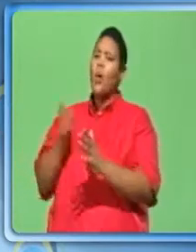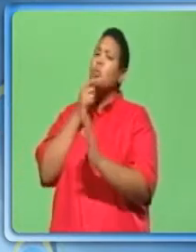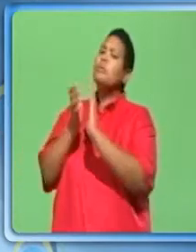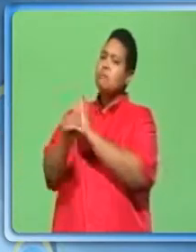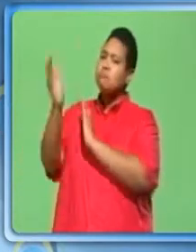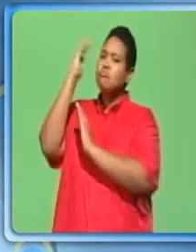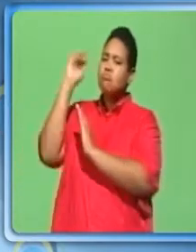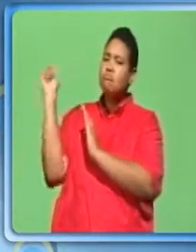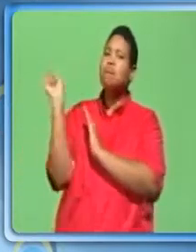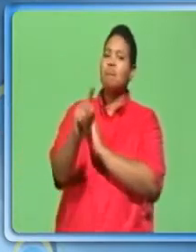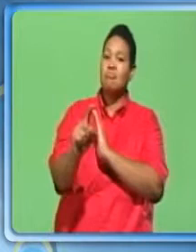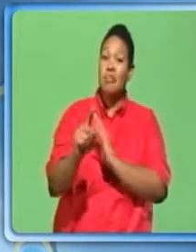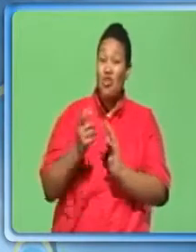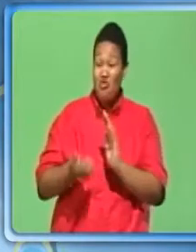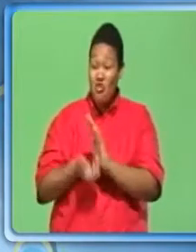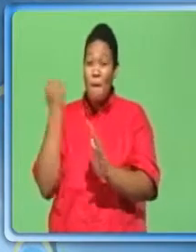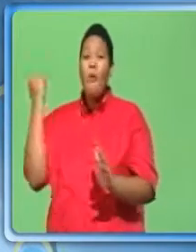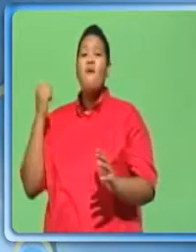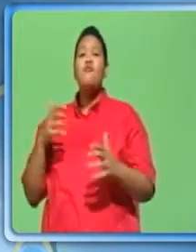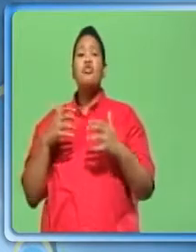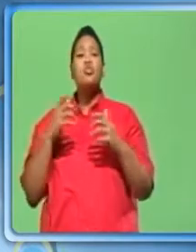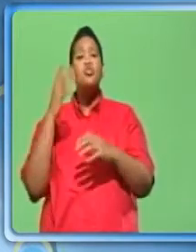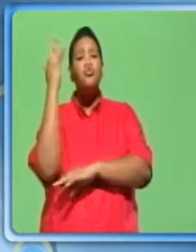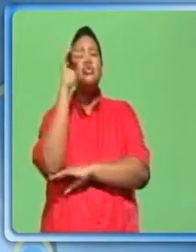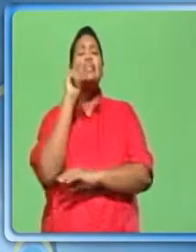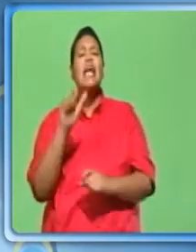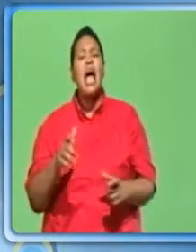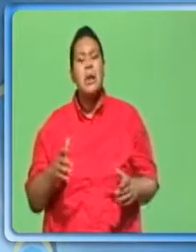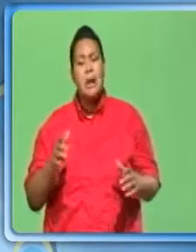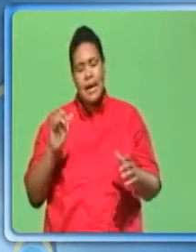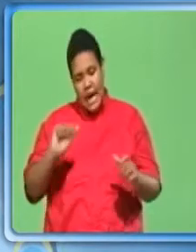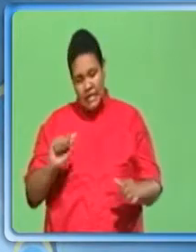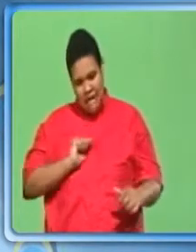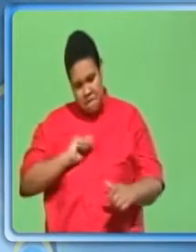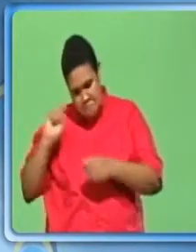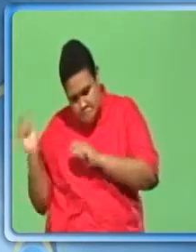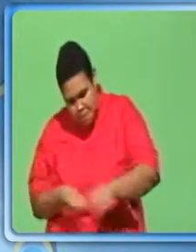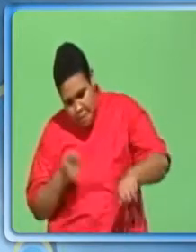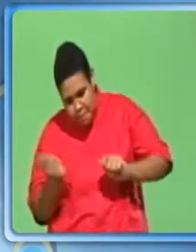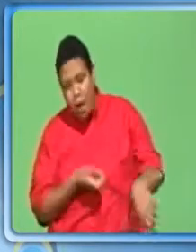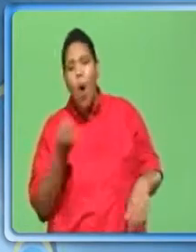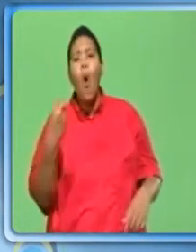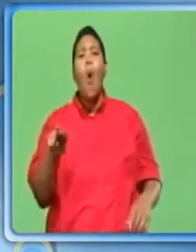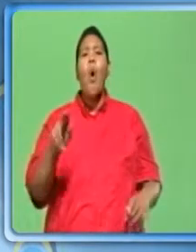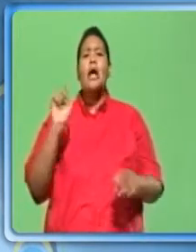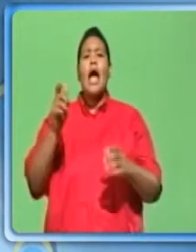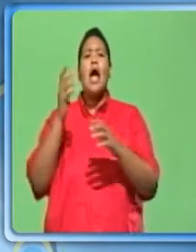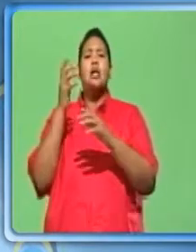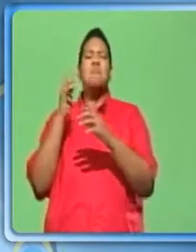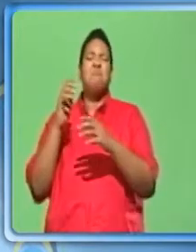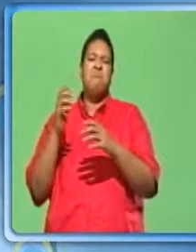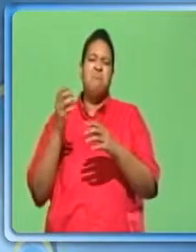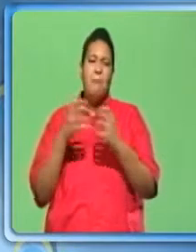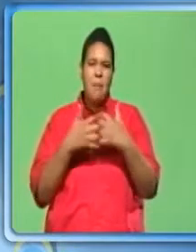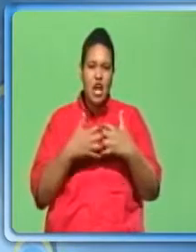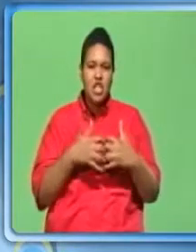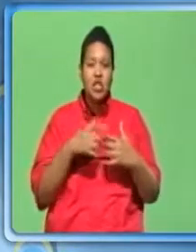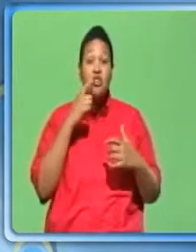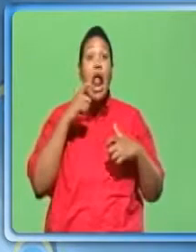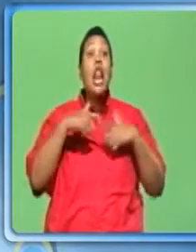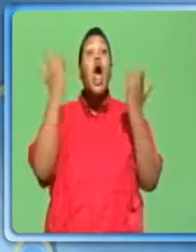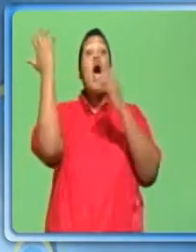carried out by manual or mechanical means. The removal of large trees should be left to the